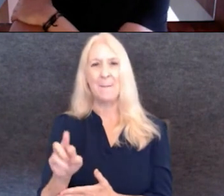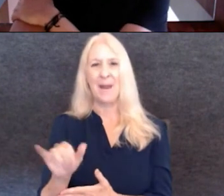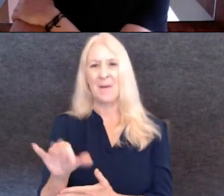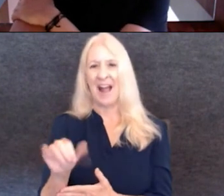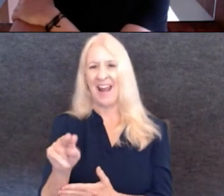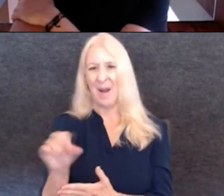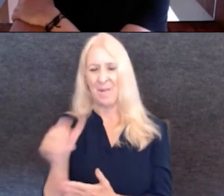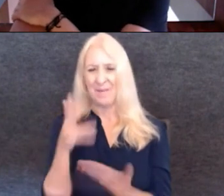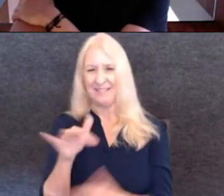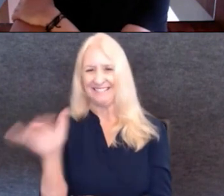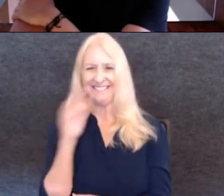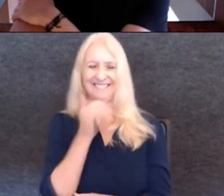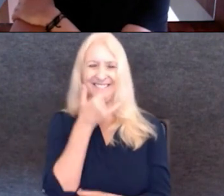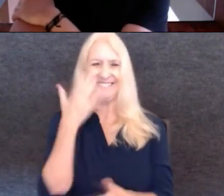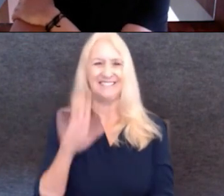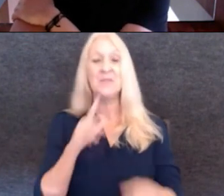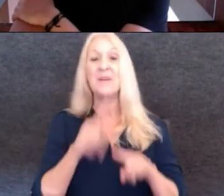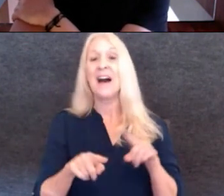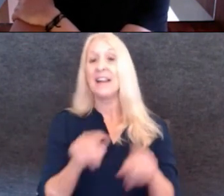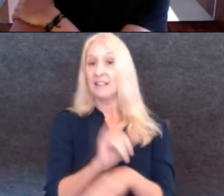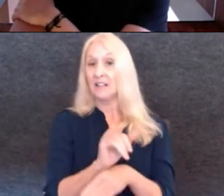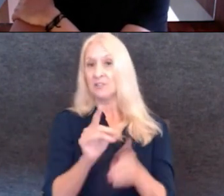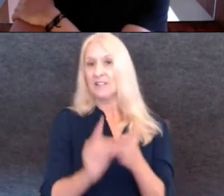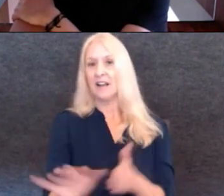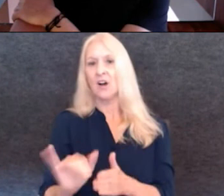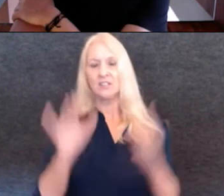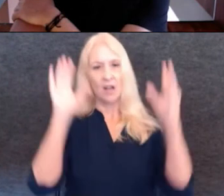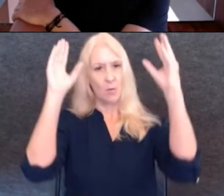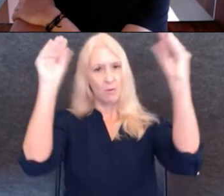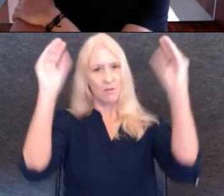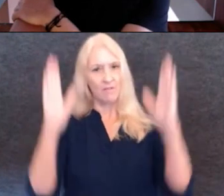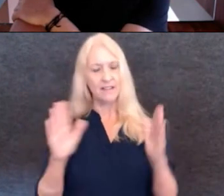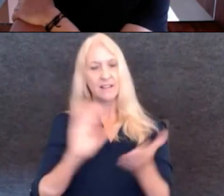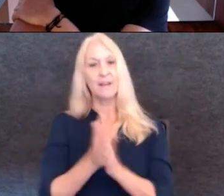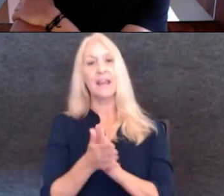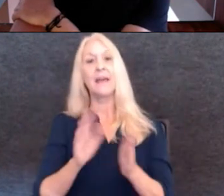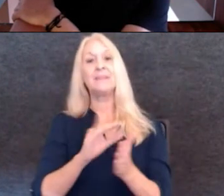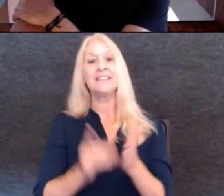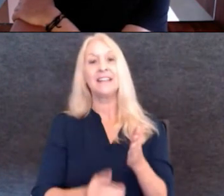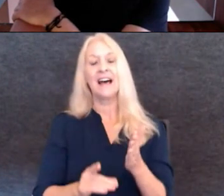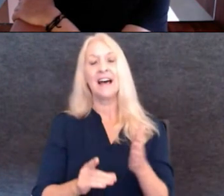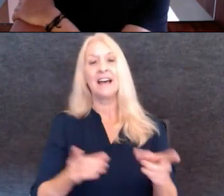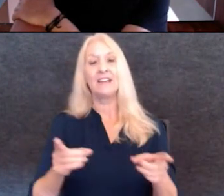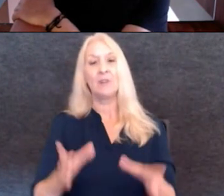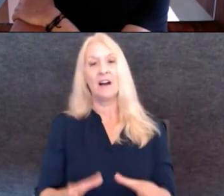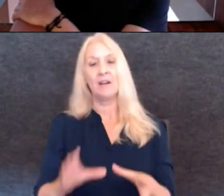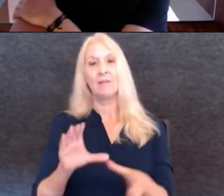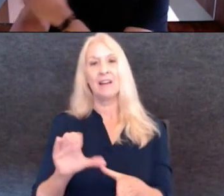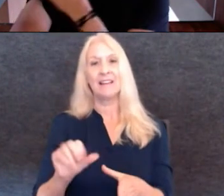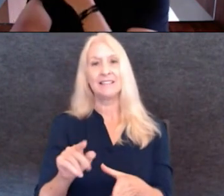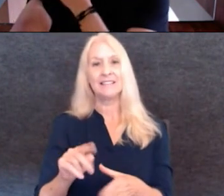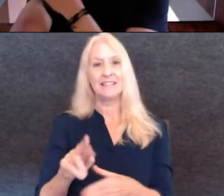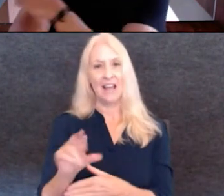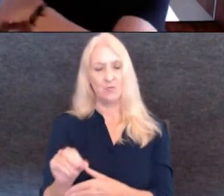was an industrial designer. What I love, he also was a professor, and he became design director at Centro Study House, and he